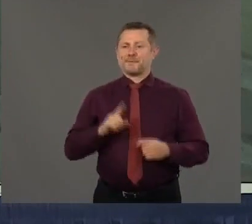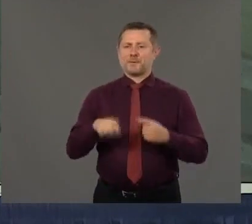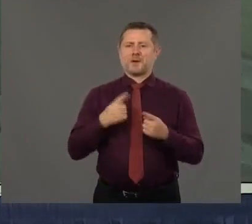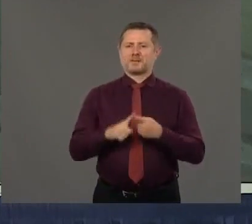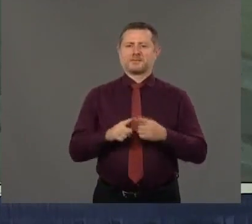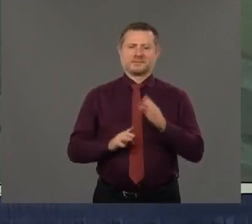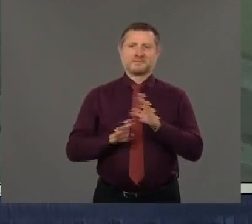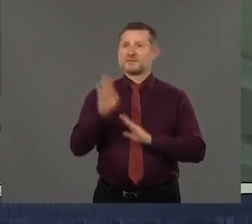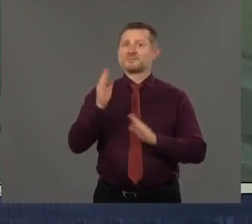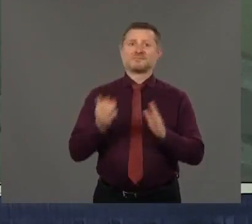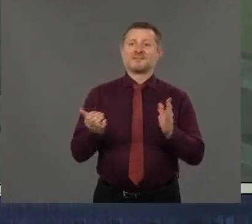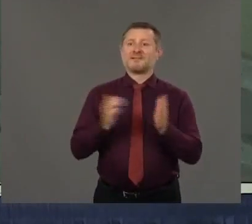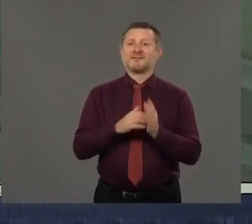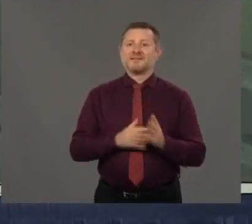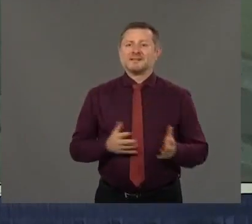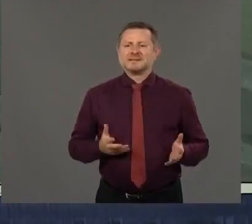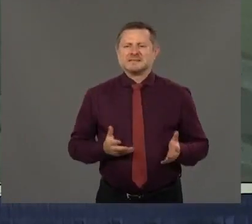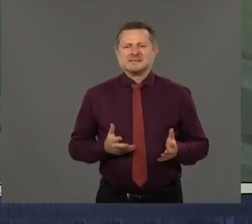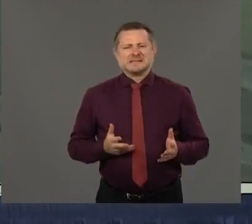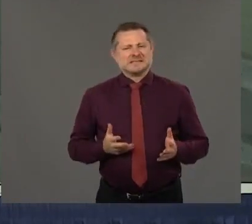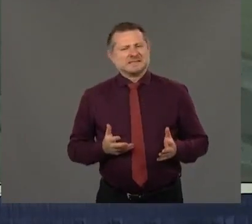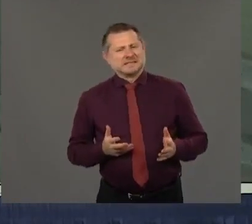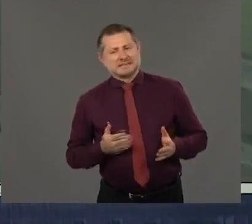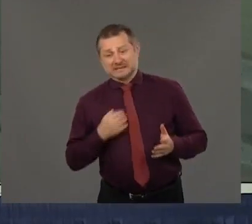think the revenues are going to be?